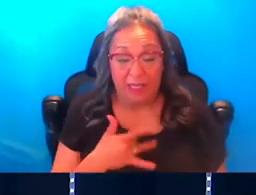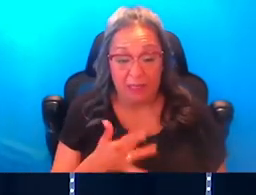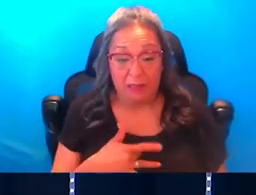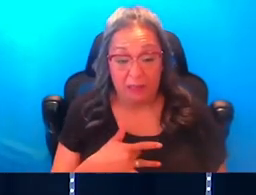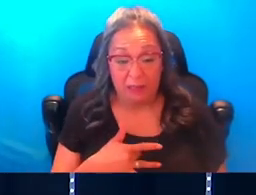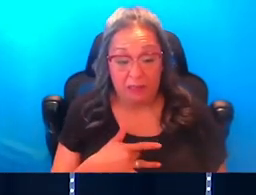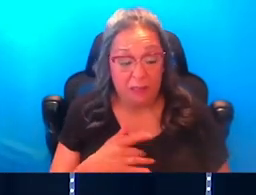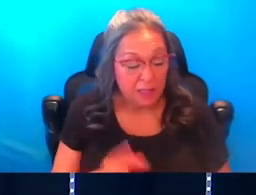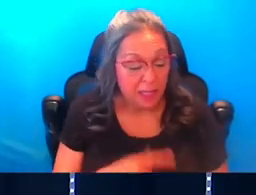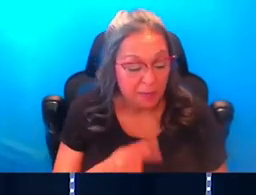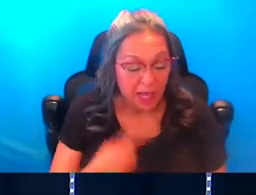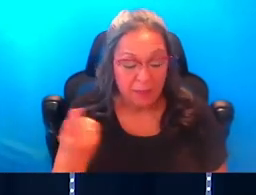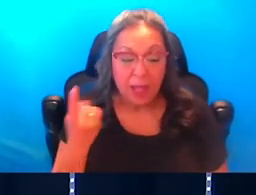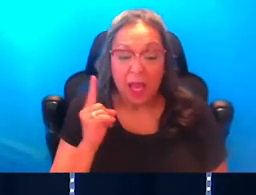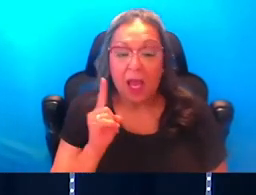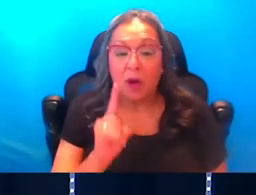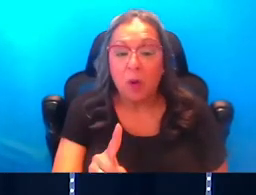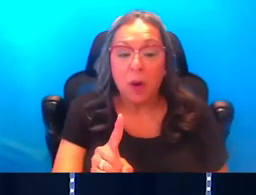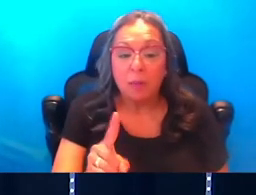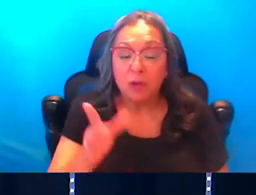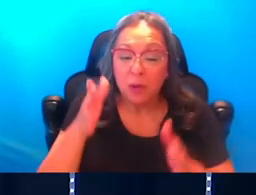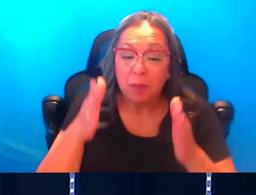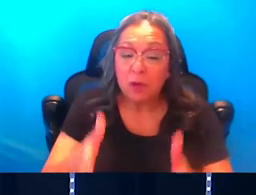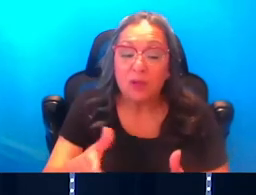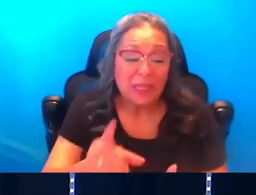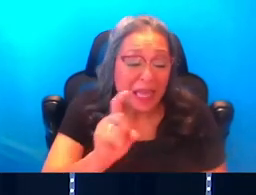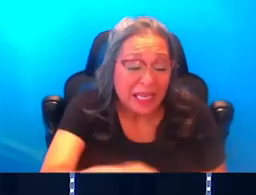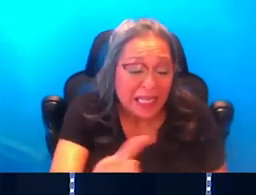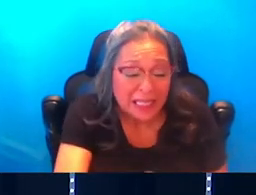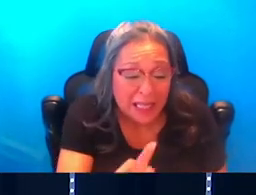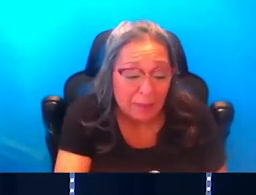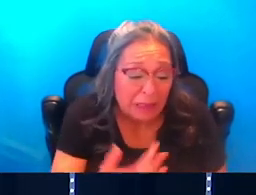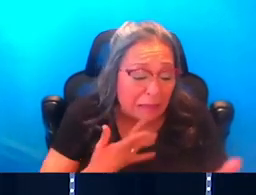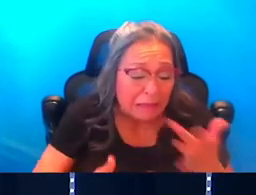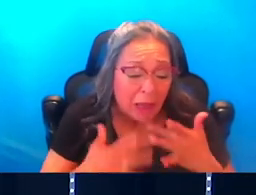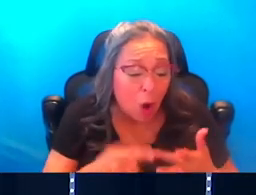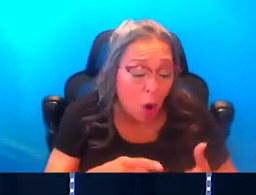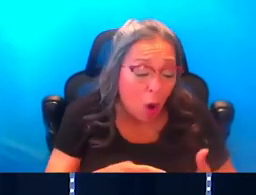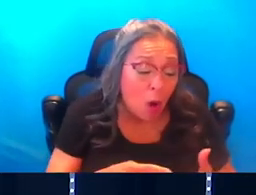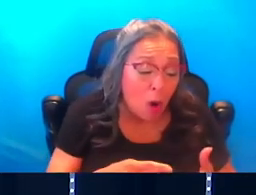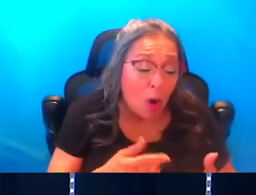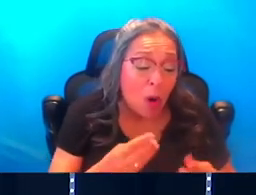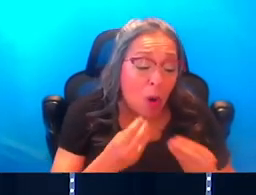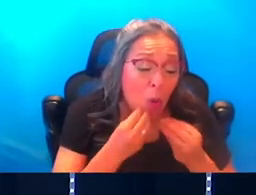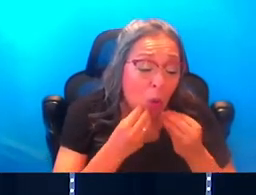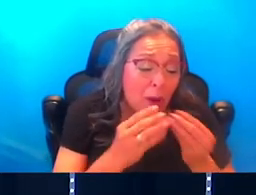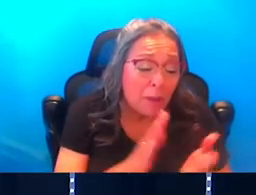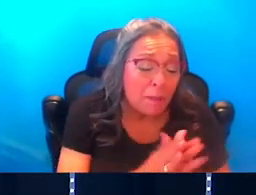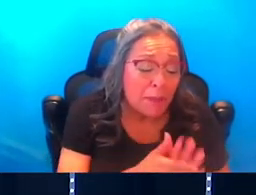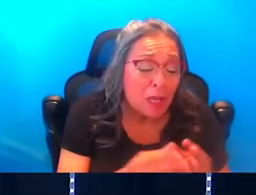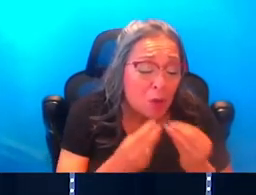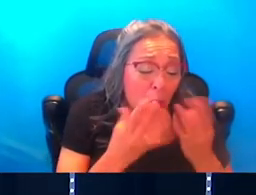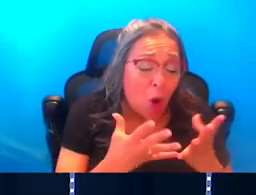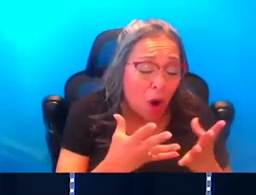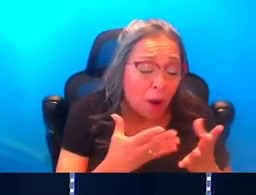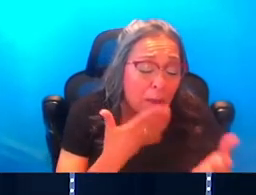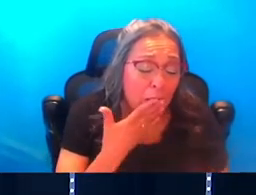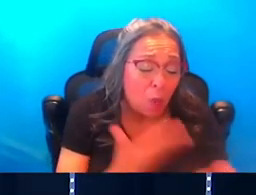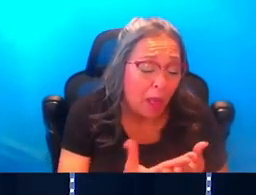So sometimes I walk up to the guy who's in need, and I'm like, oh, be warm and well-fed. I feel you, man. I feel